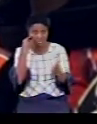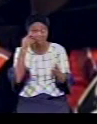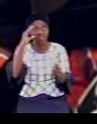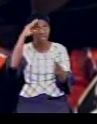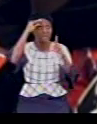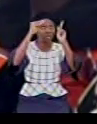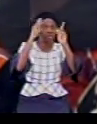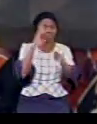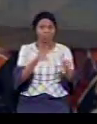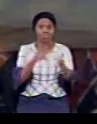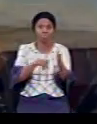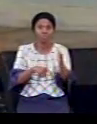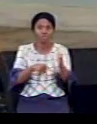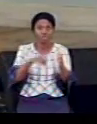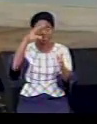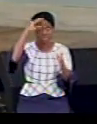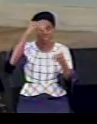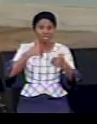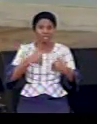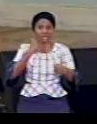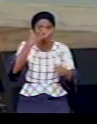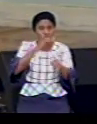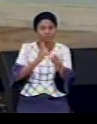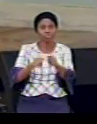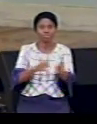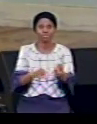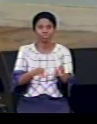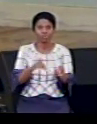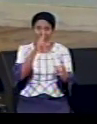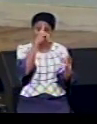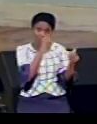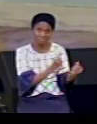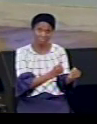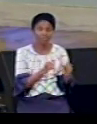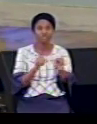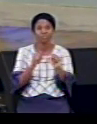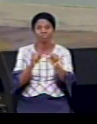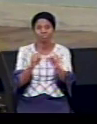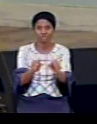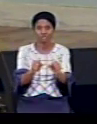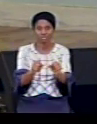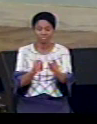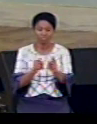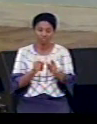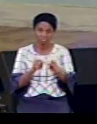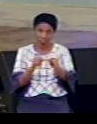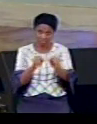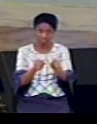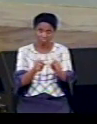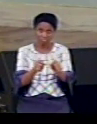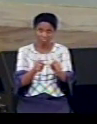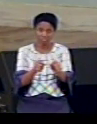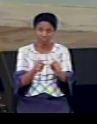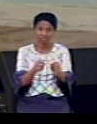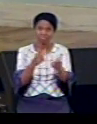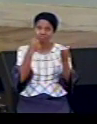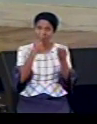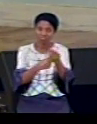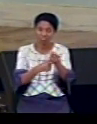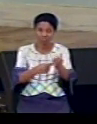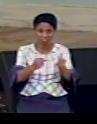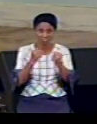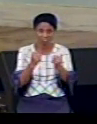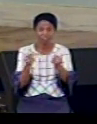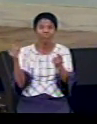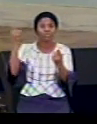promised he will do. Faith continues holding fast until